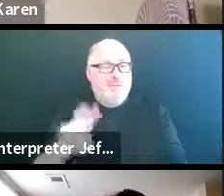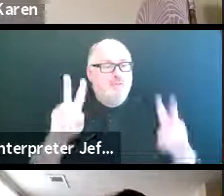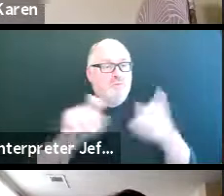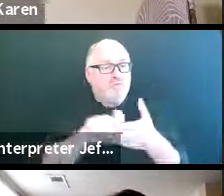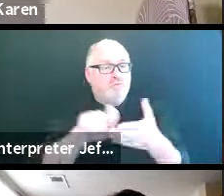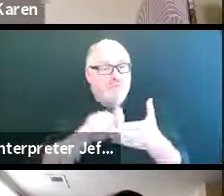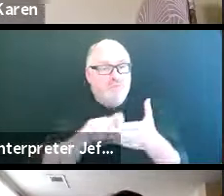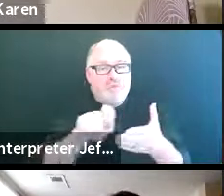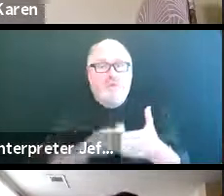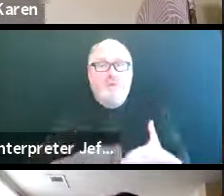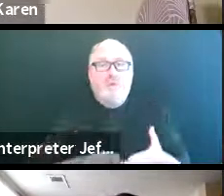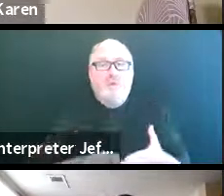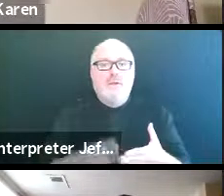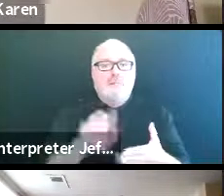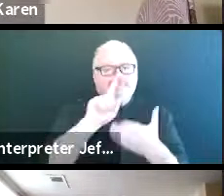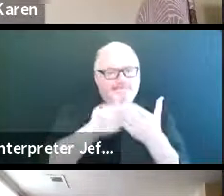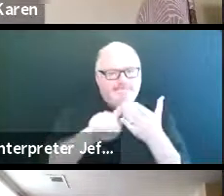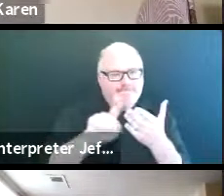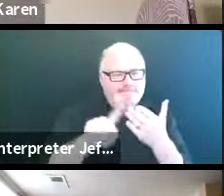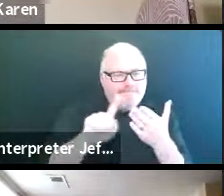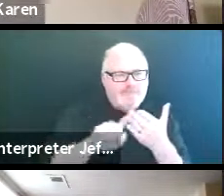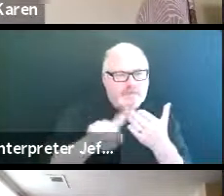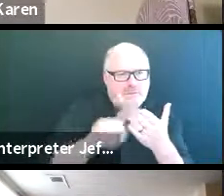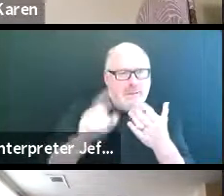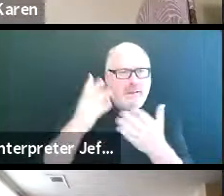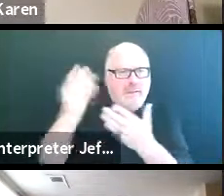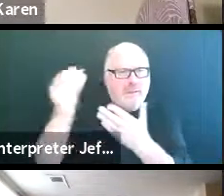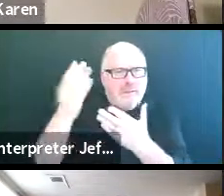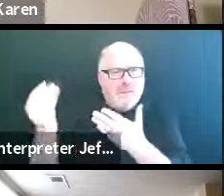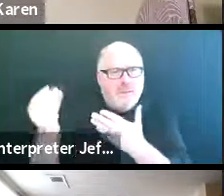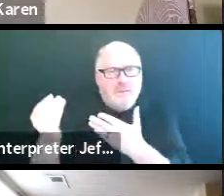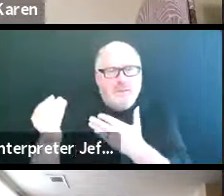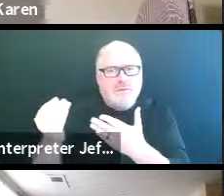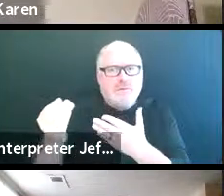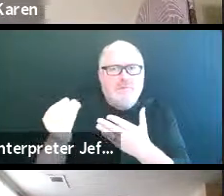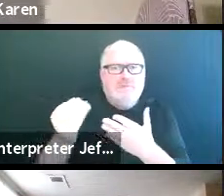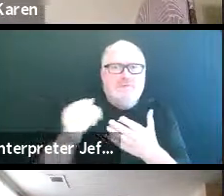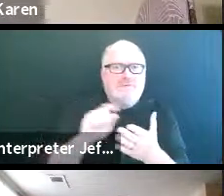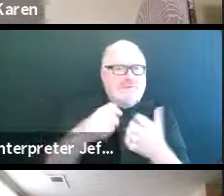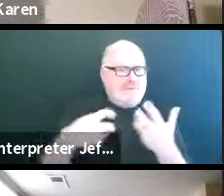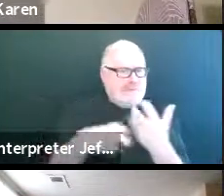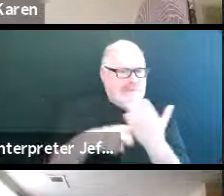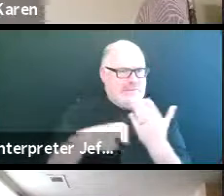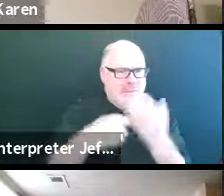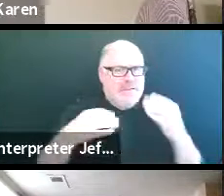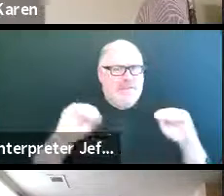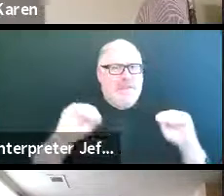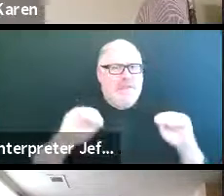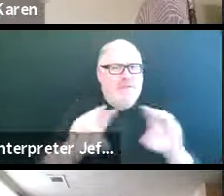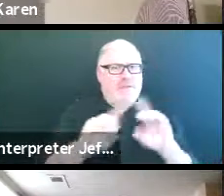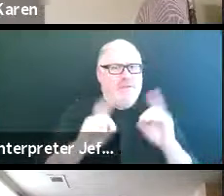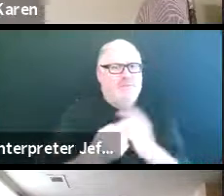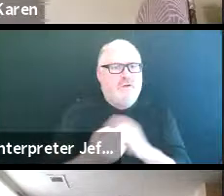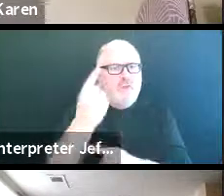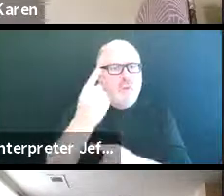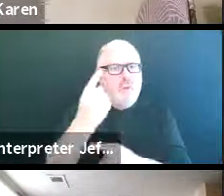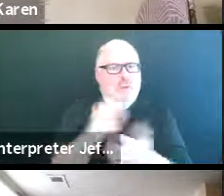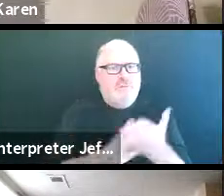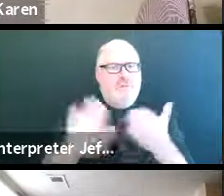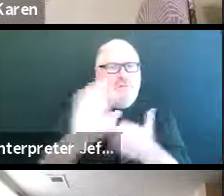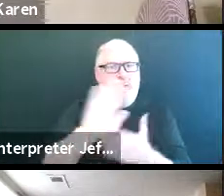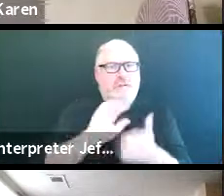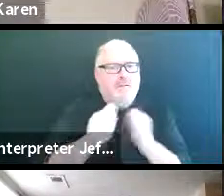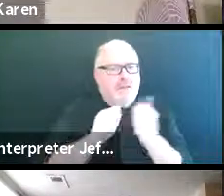is An Investigation of Outsourcing Ticket Sales in Division I Collegiate Athletics. And we'll hood him now.